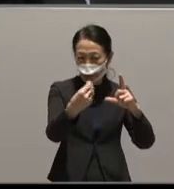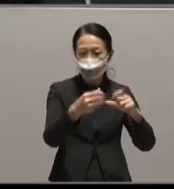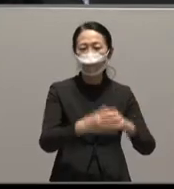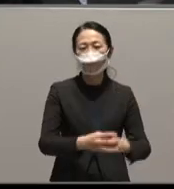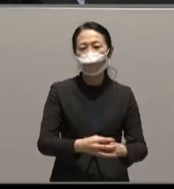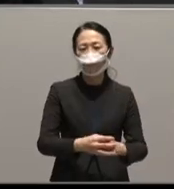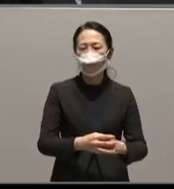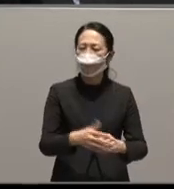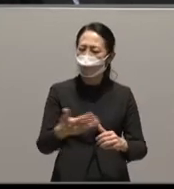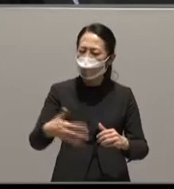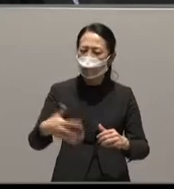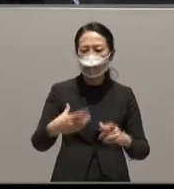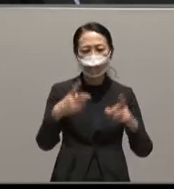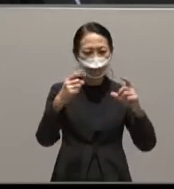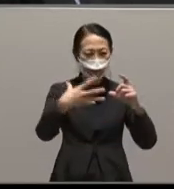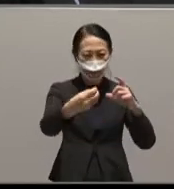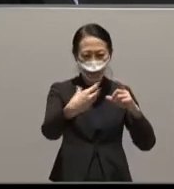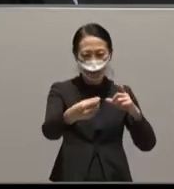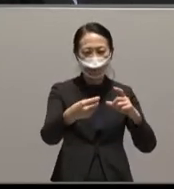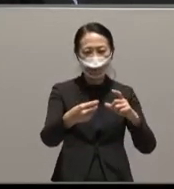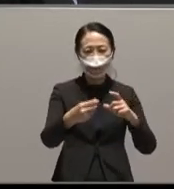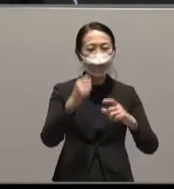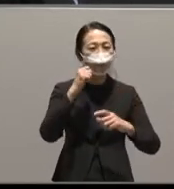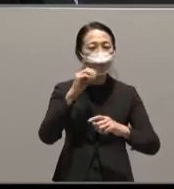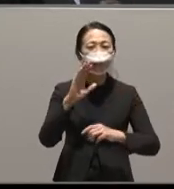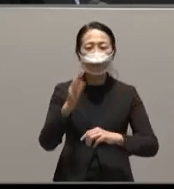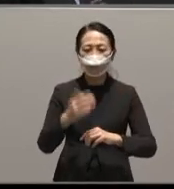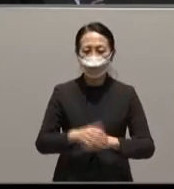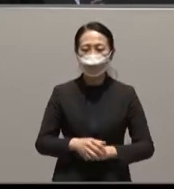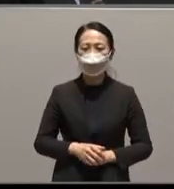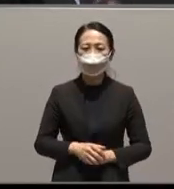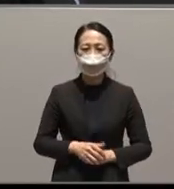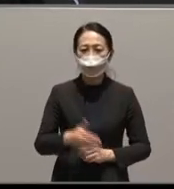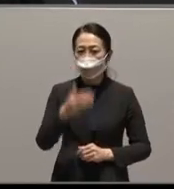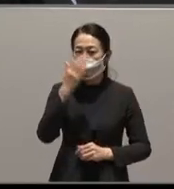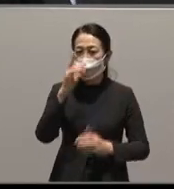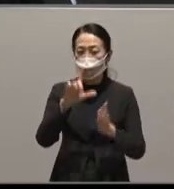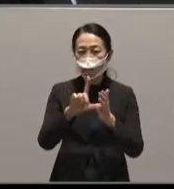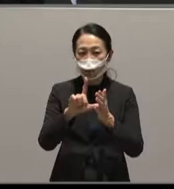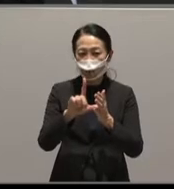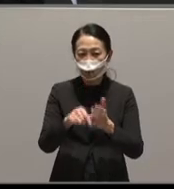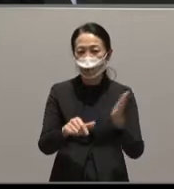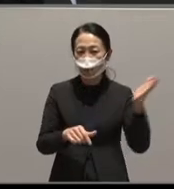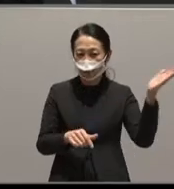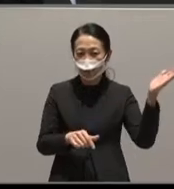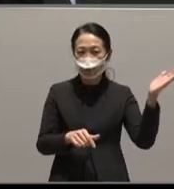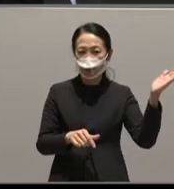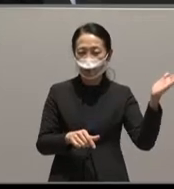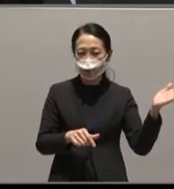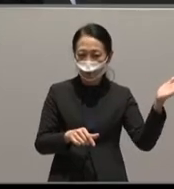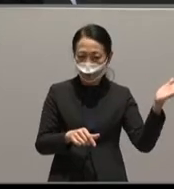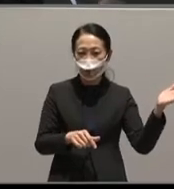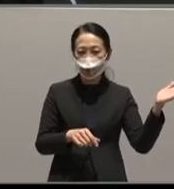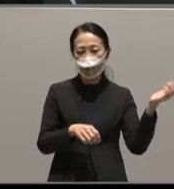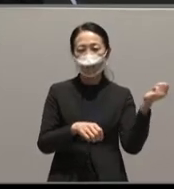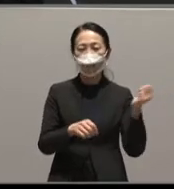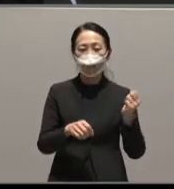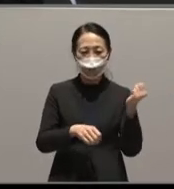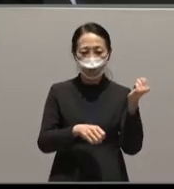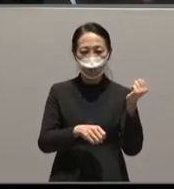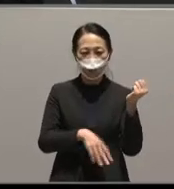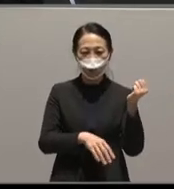picture with a Jomon cedar. At that time, we could still do that. And this is the picture of mine when I was